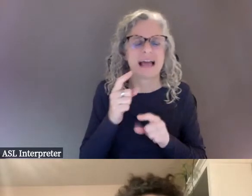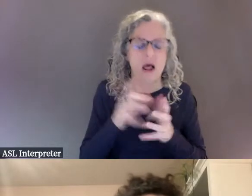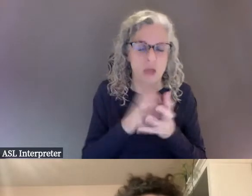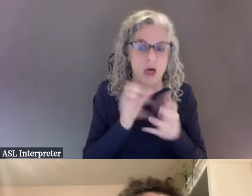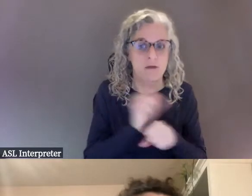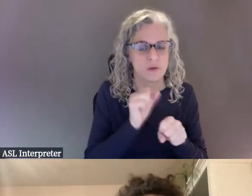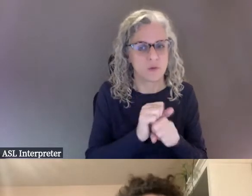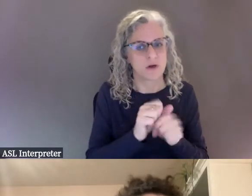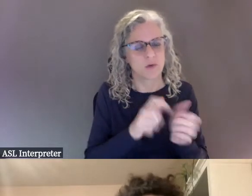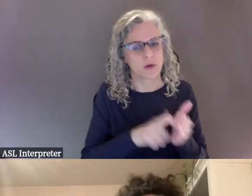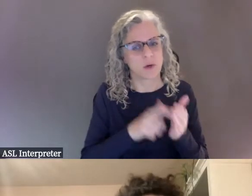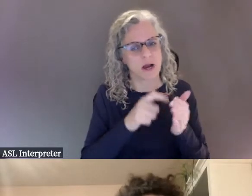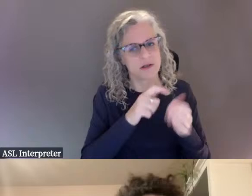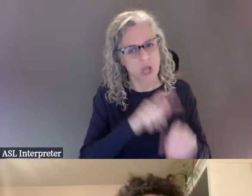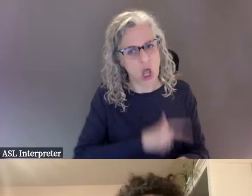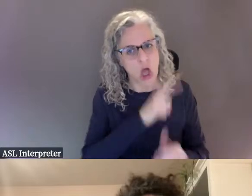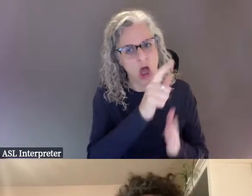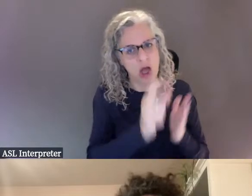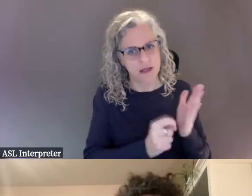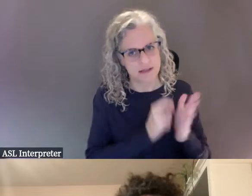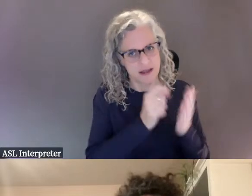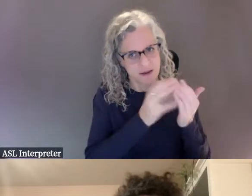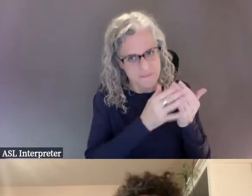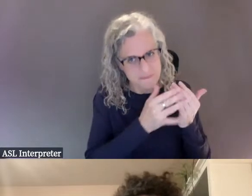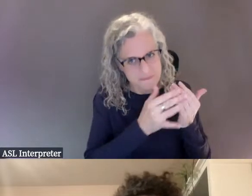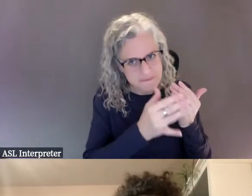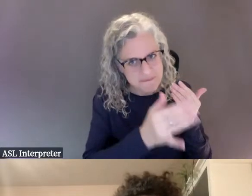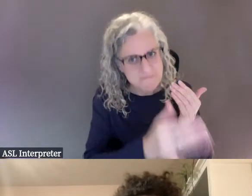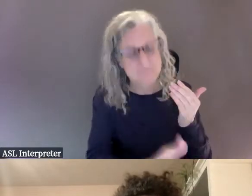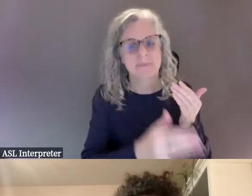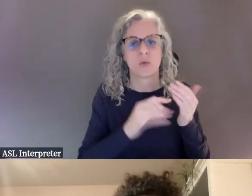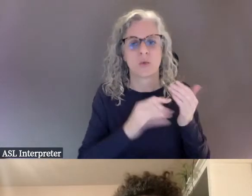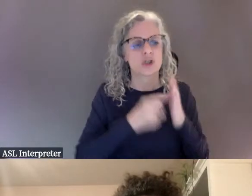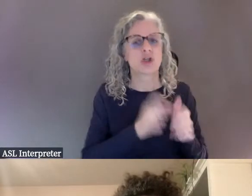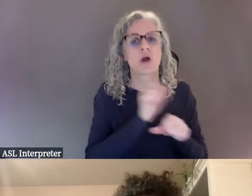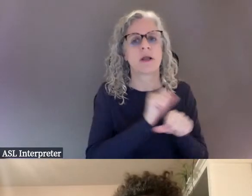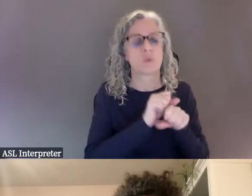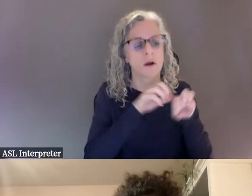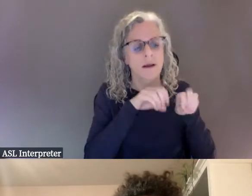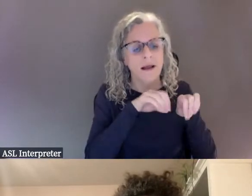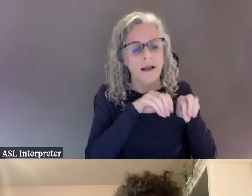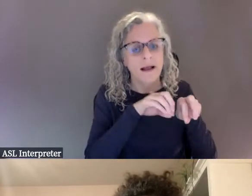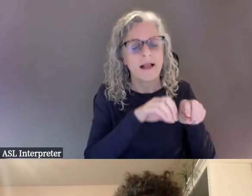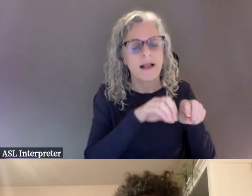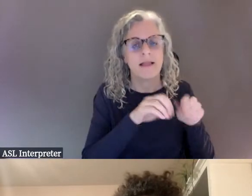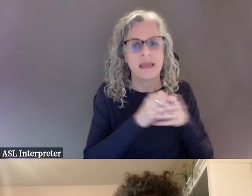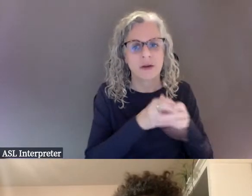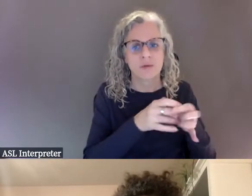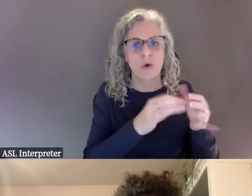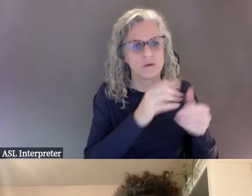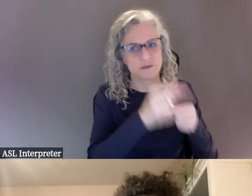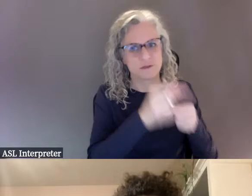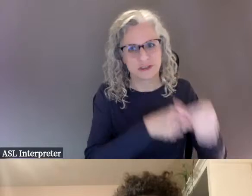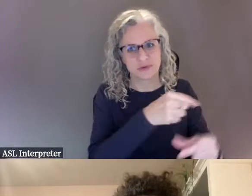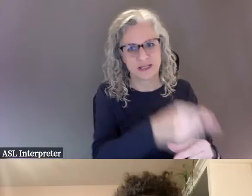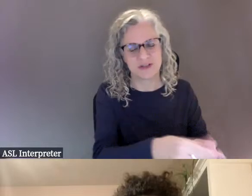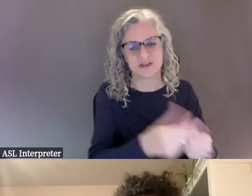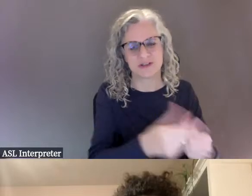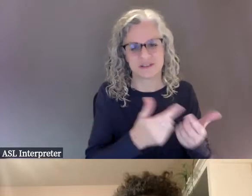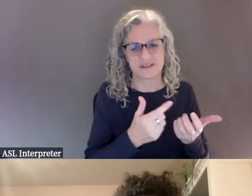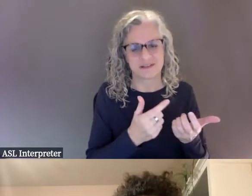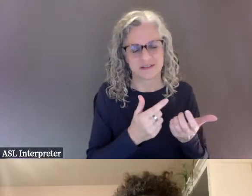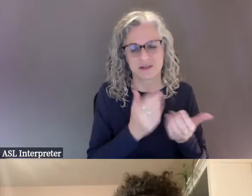we're planting seeds that will grow years and generations from now. And a lot of these things are unfortunately going to be longer